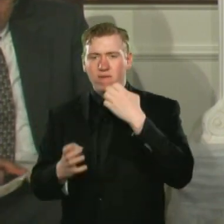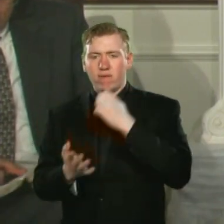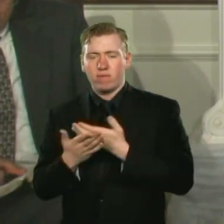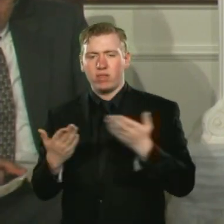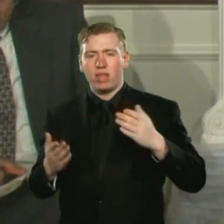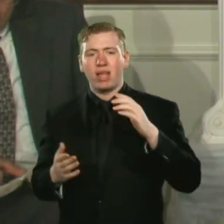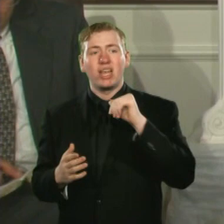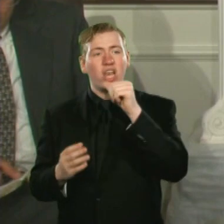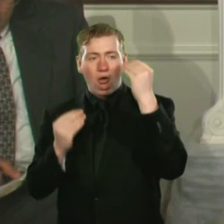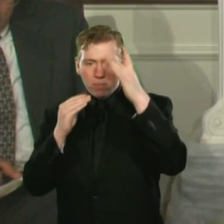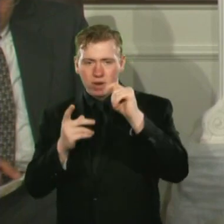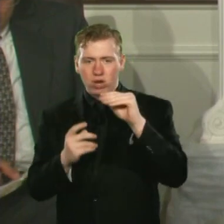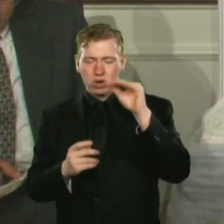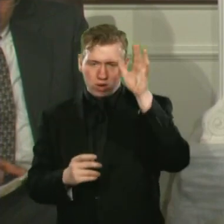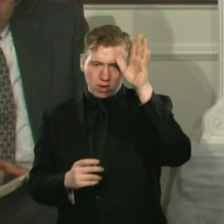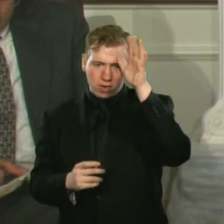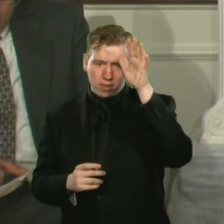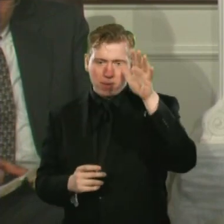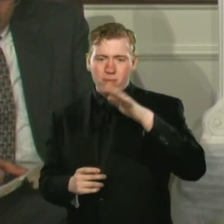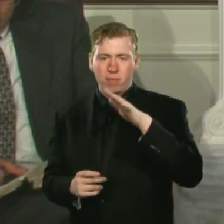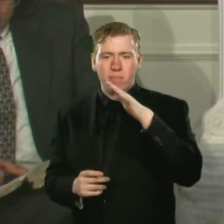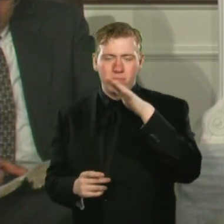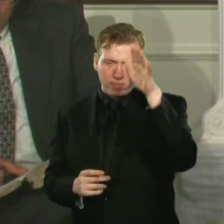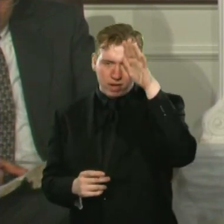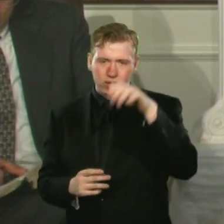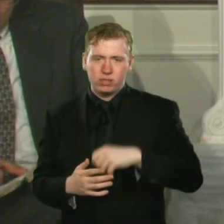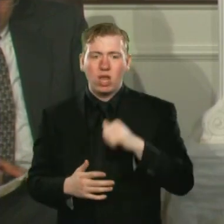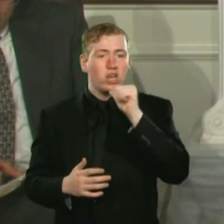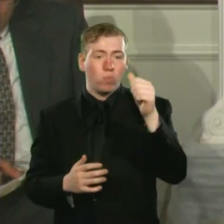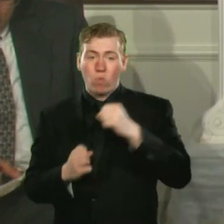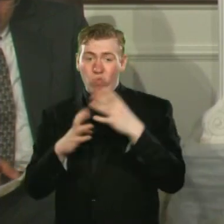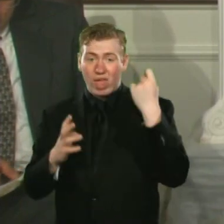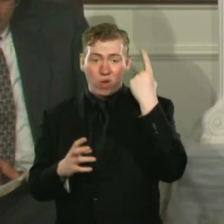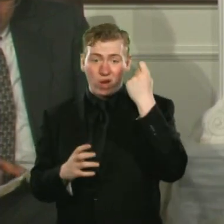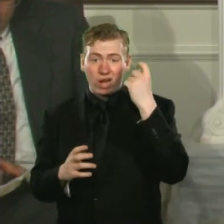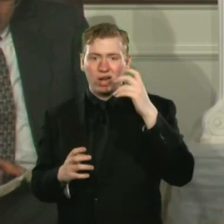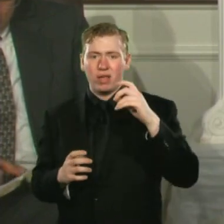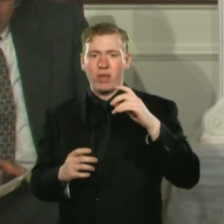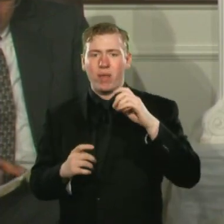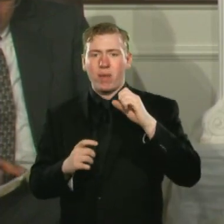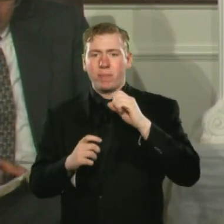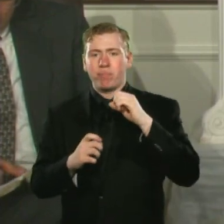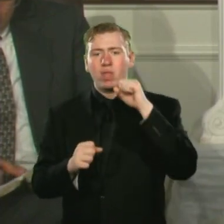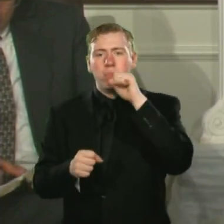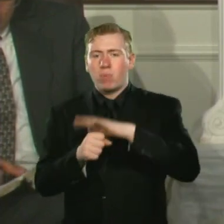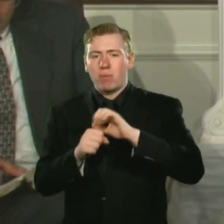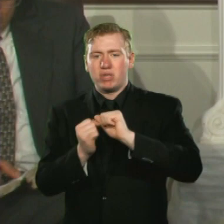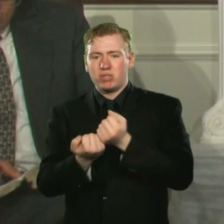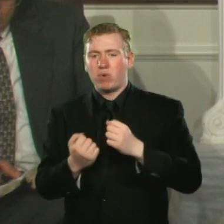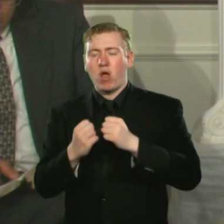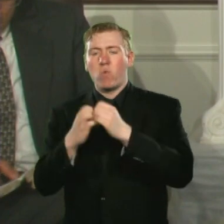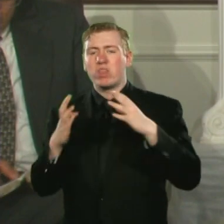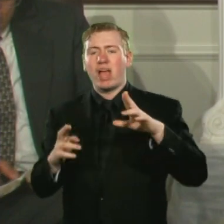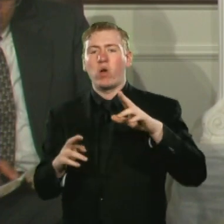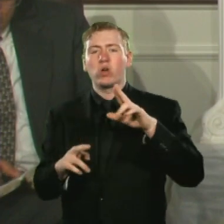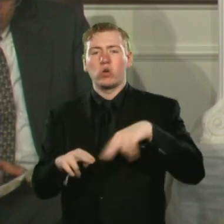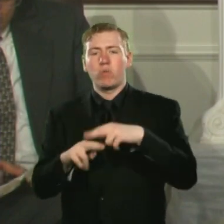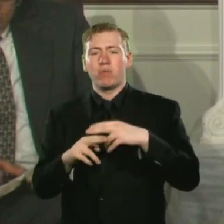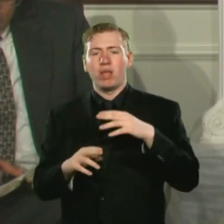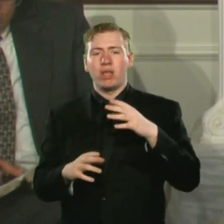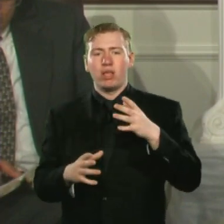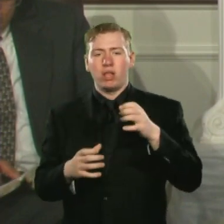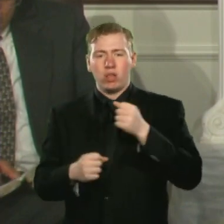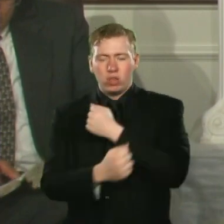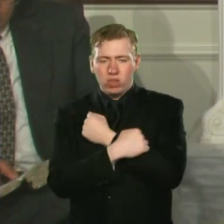parents, without understanding, covenant breakers, without natural affection, implacable,